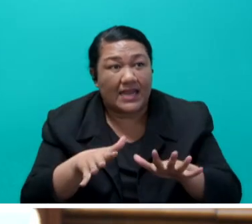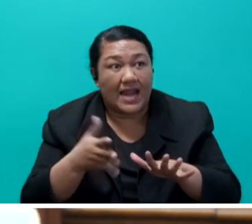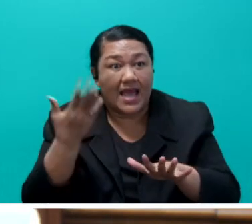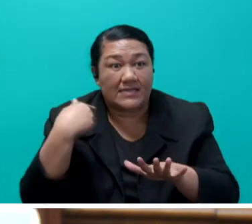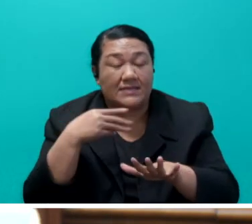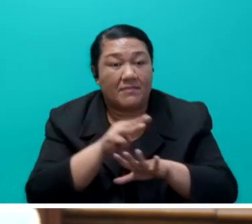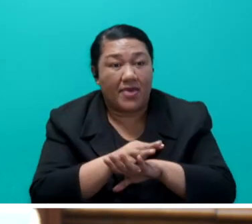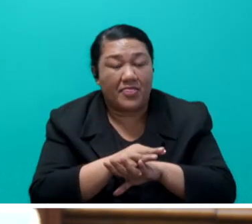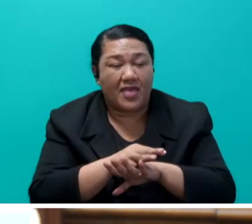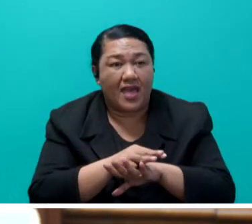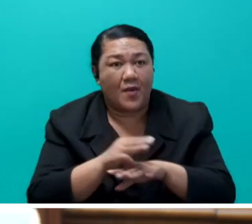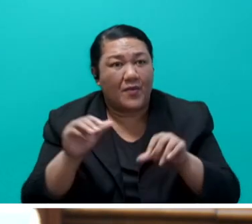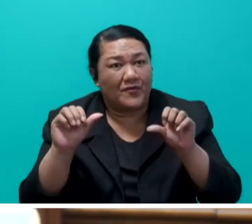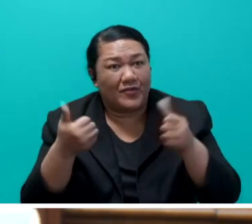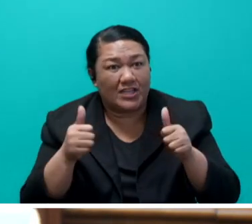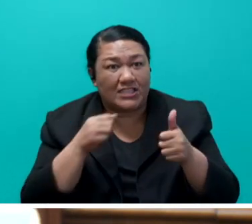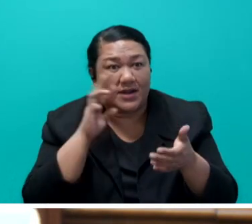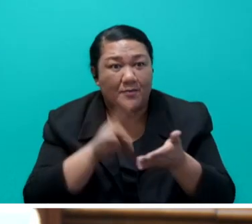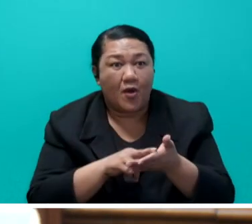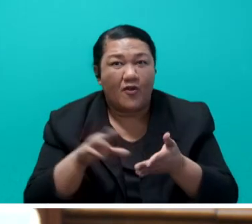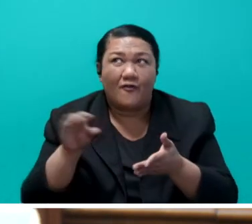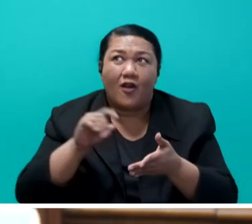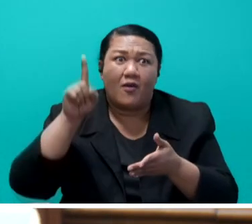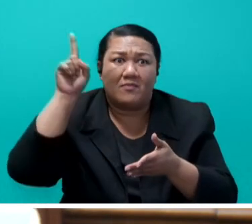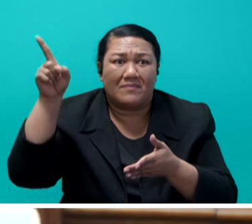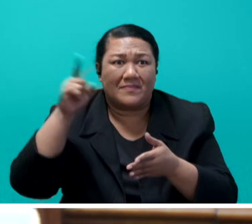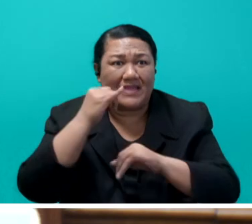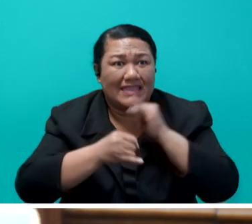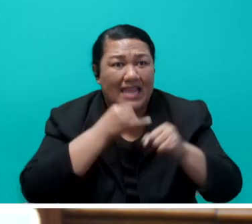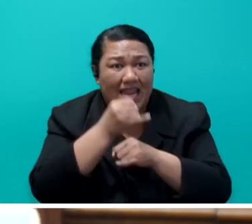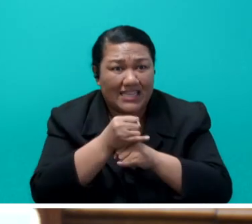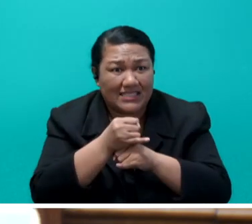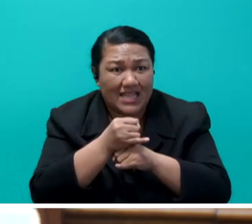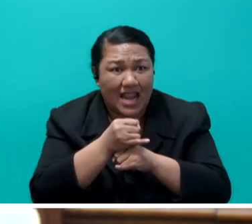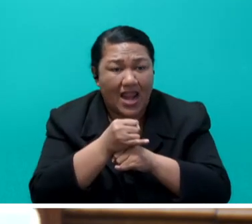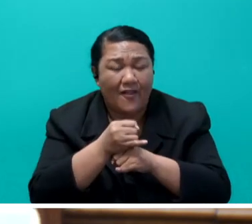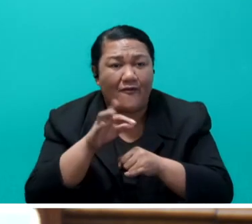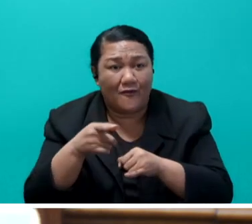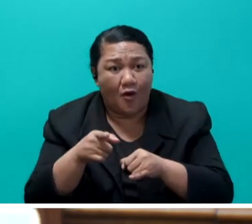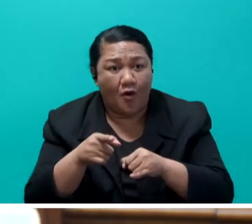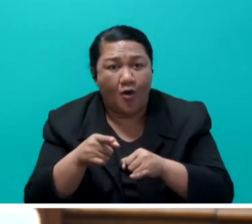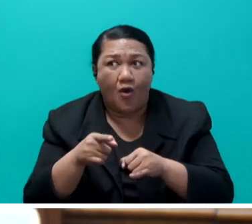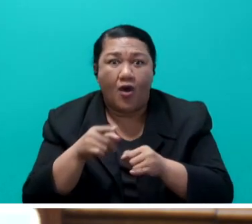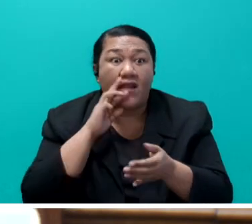the report from the International Atomic Energy Agency was released.